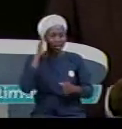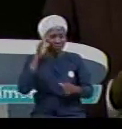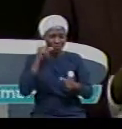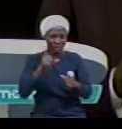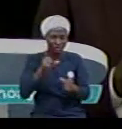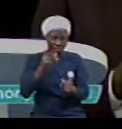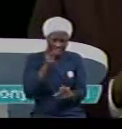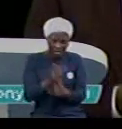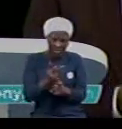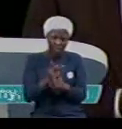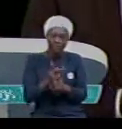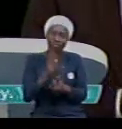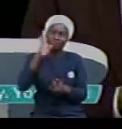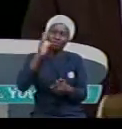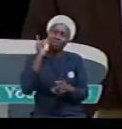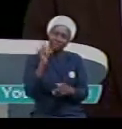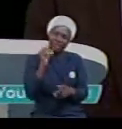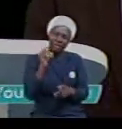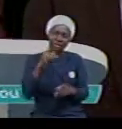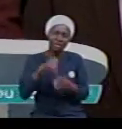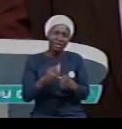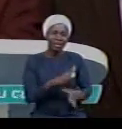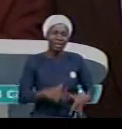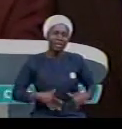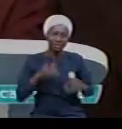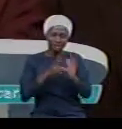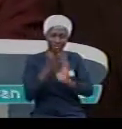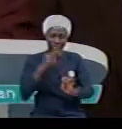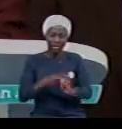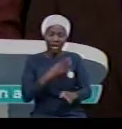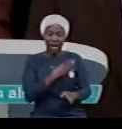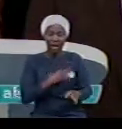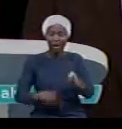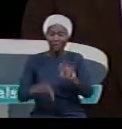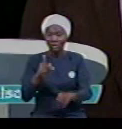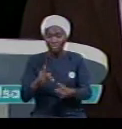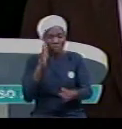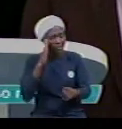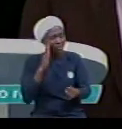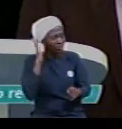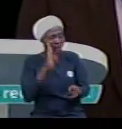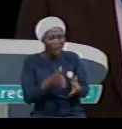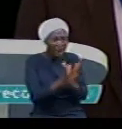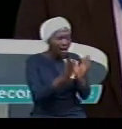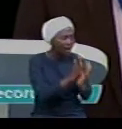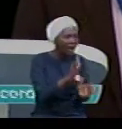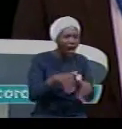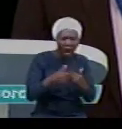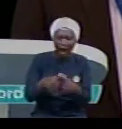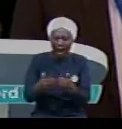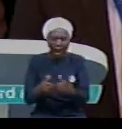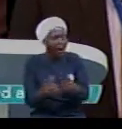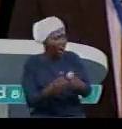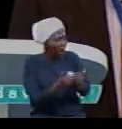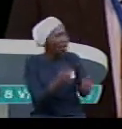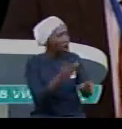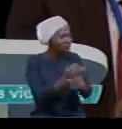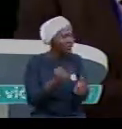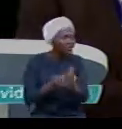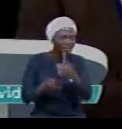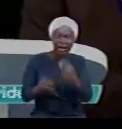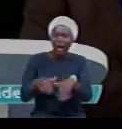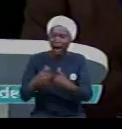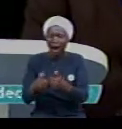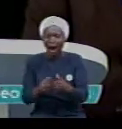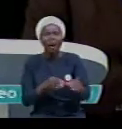glory in the name of Jesus. And people will be running around asking them, how did you make it? How did you get it? How did God do it for